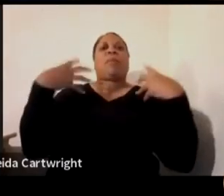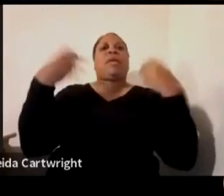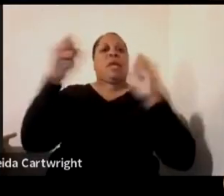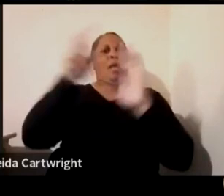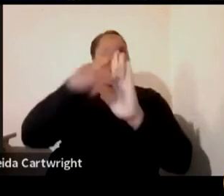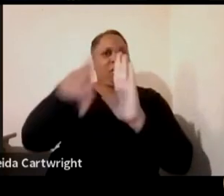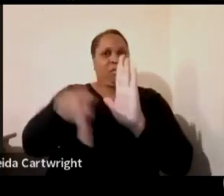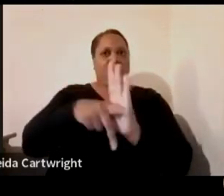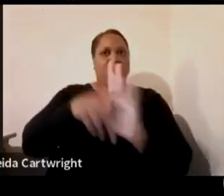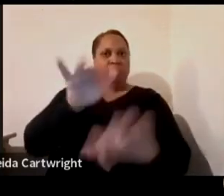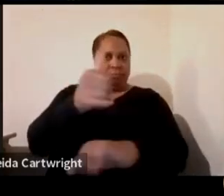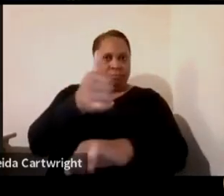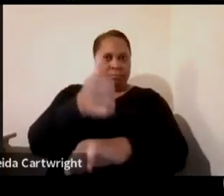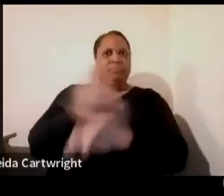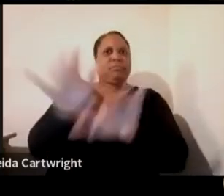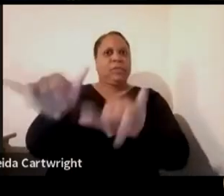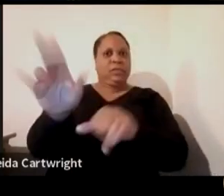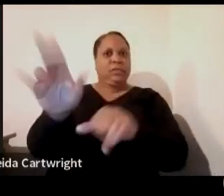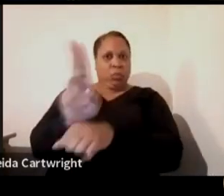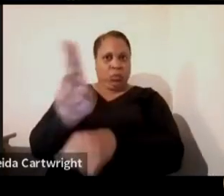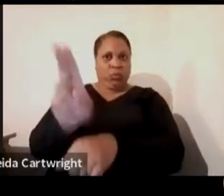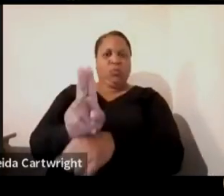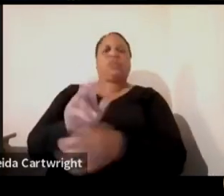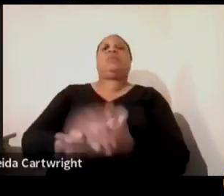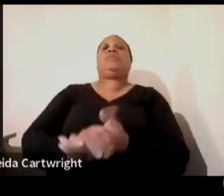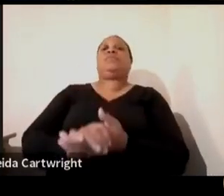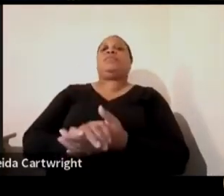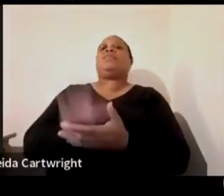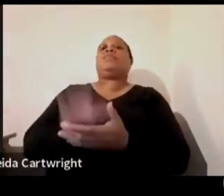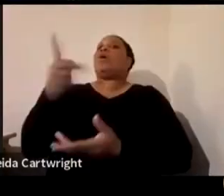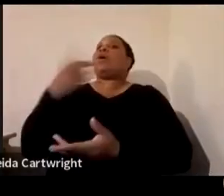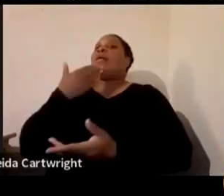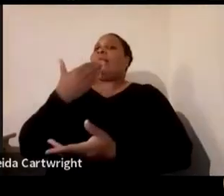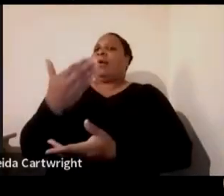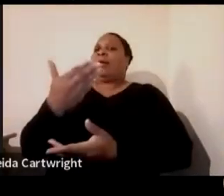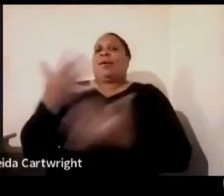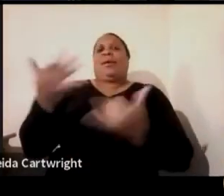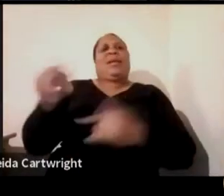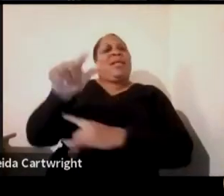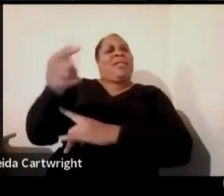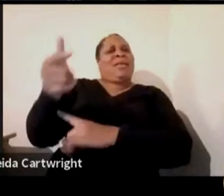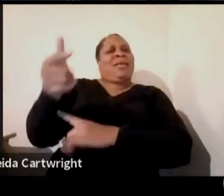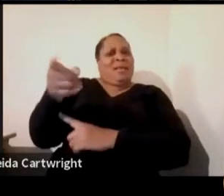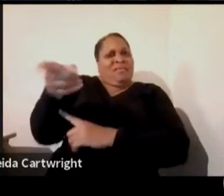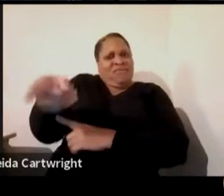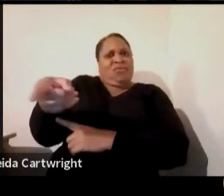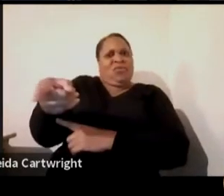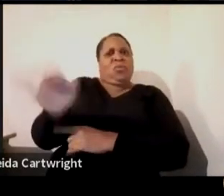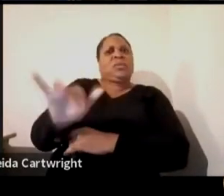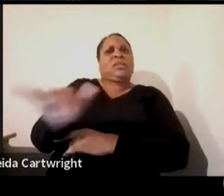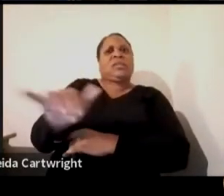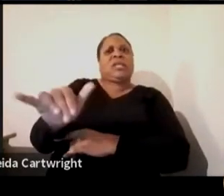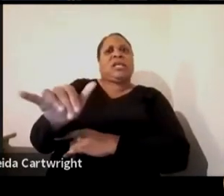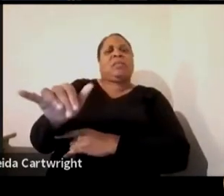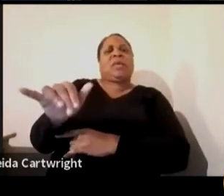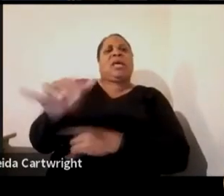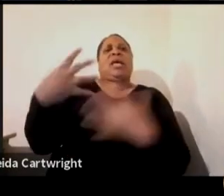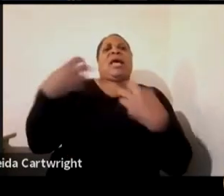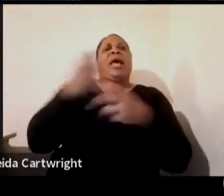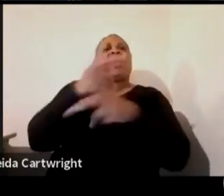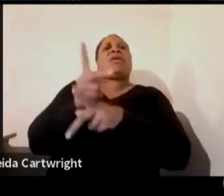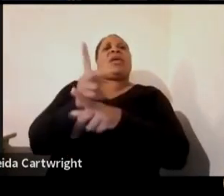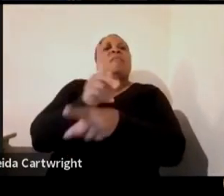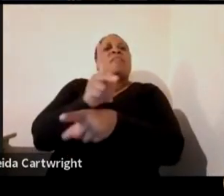Okay, thank you very much. I think this question is for you as well. As healthcare professionals in the